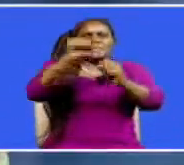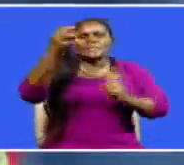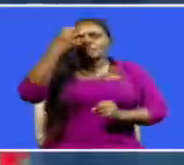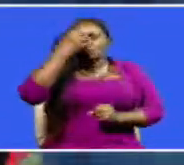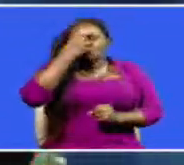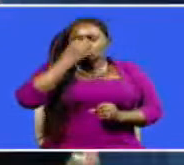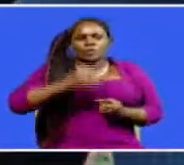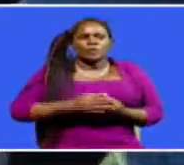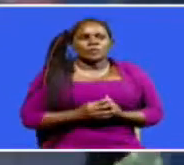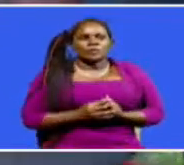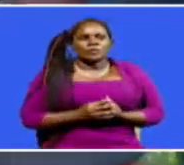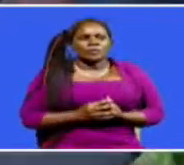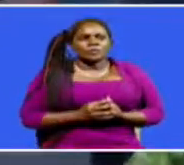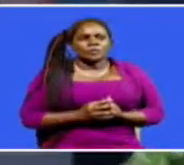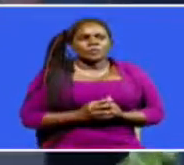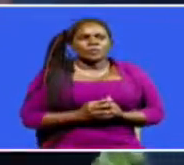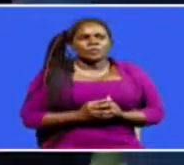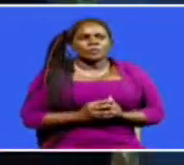Ruto.